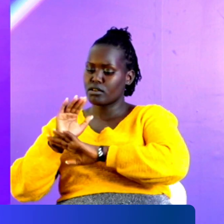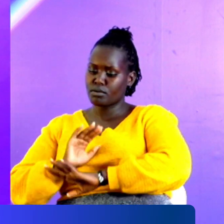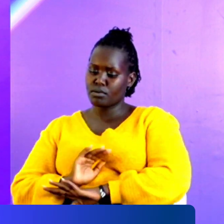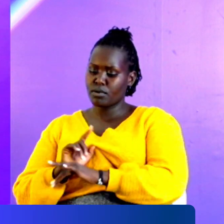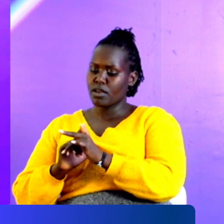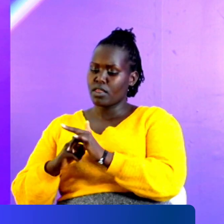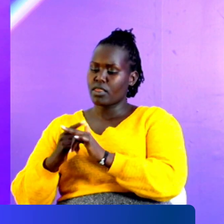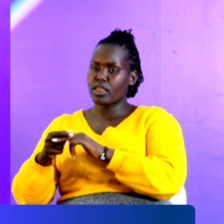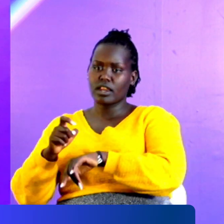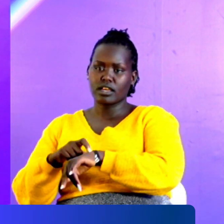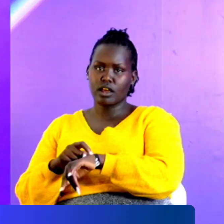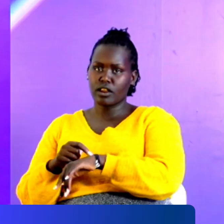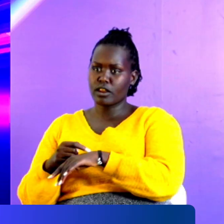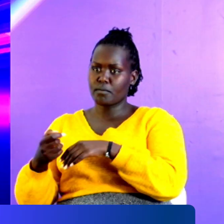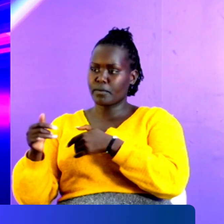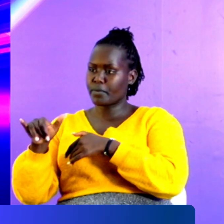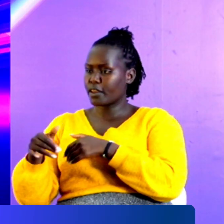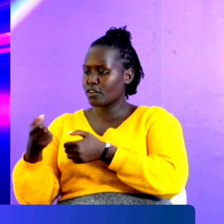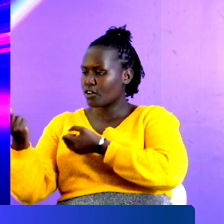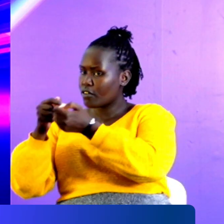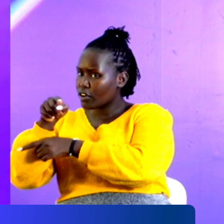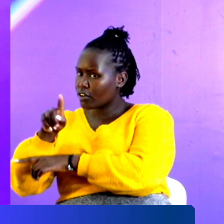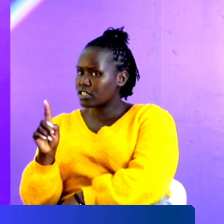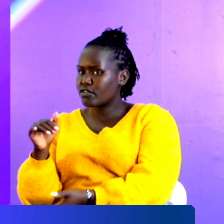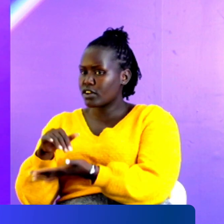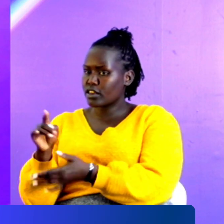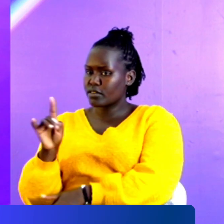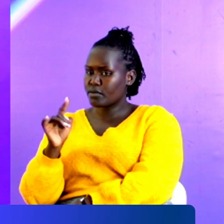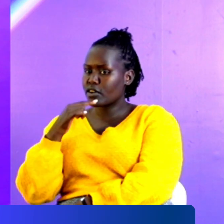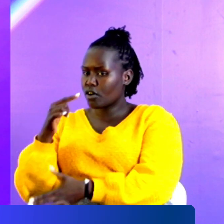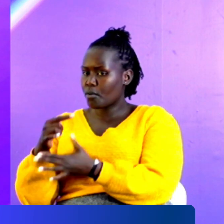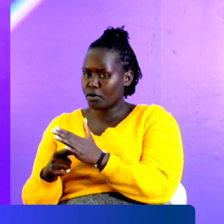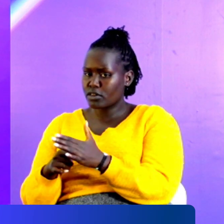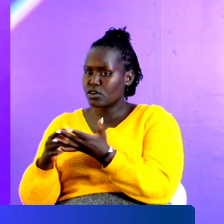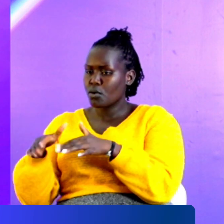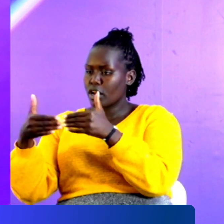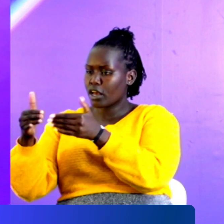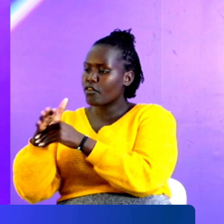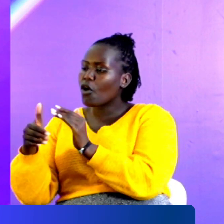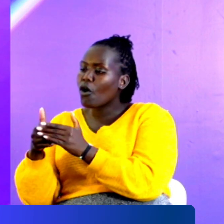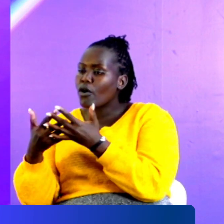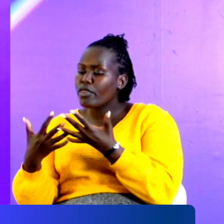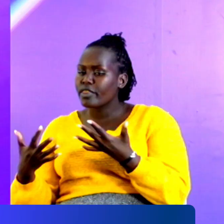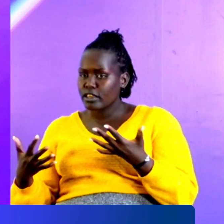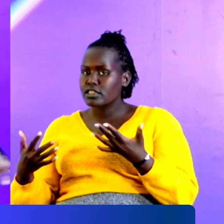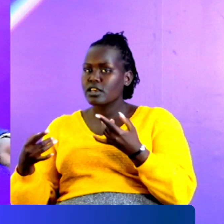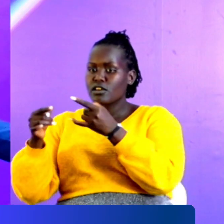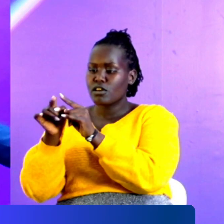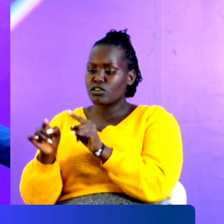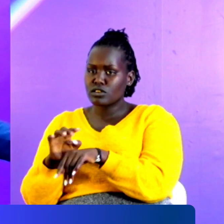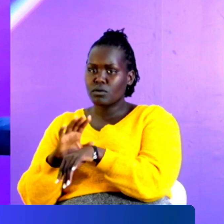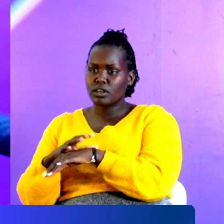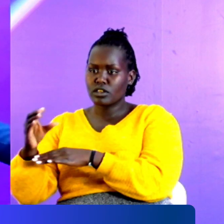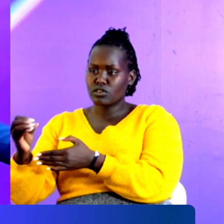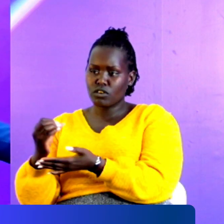you are not the one driving yourself again. And they tell you, we will afford you all this. Additionally, we will get you an office